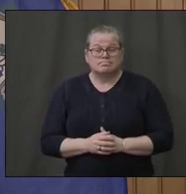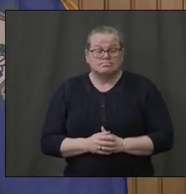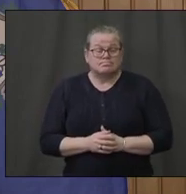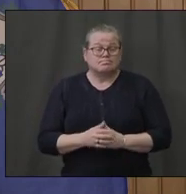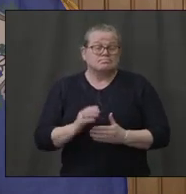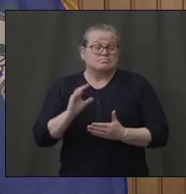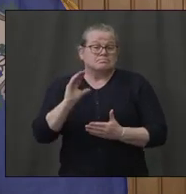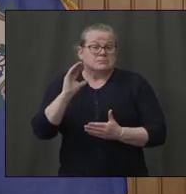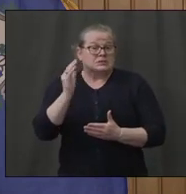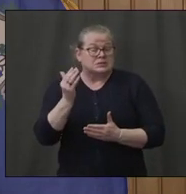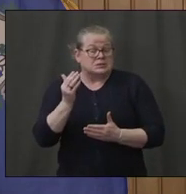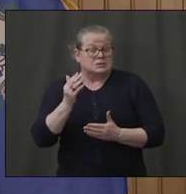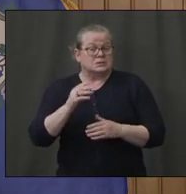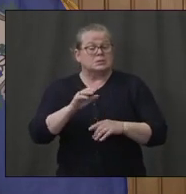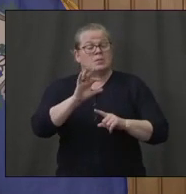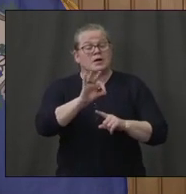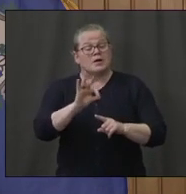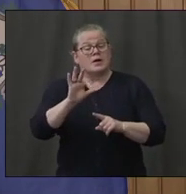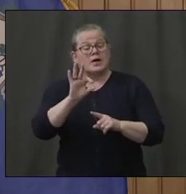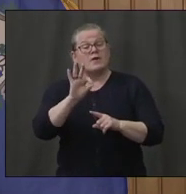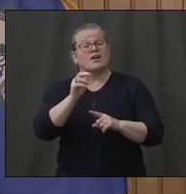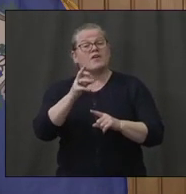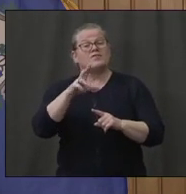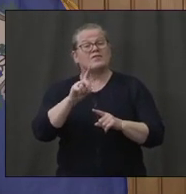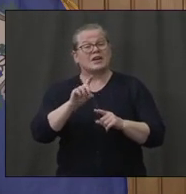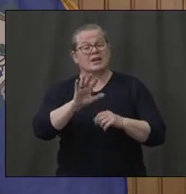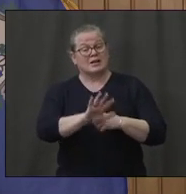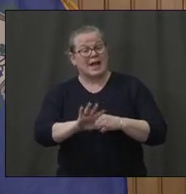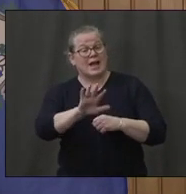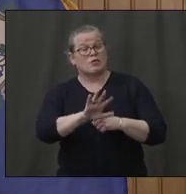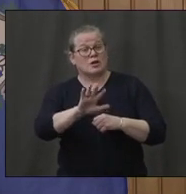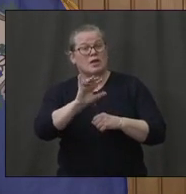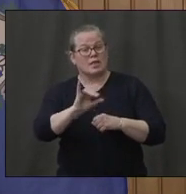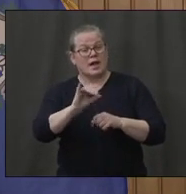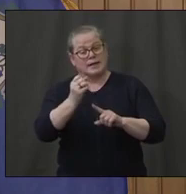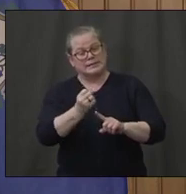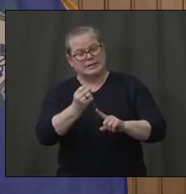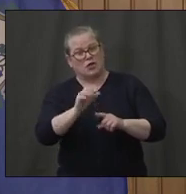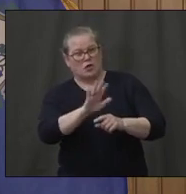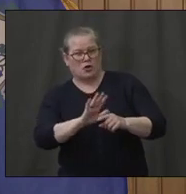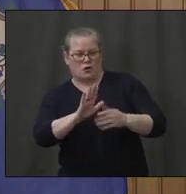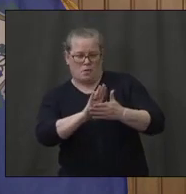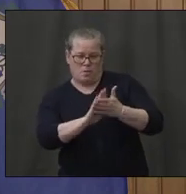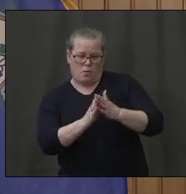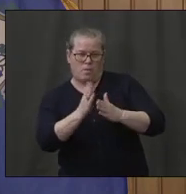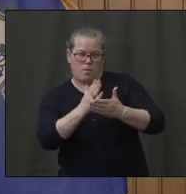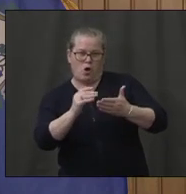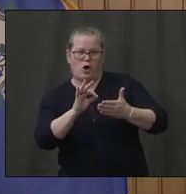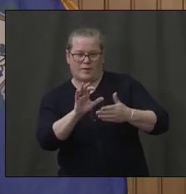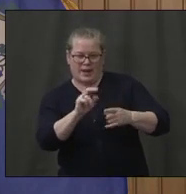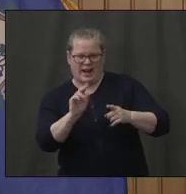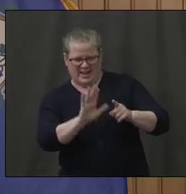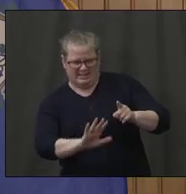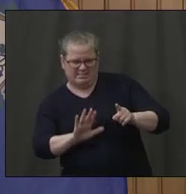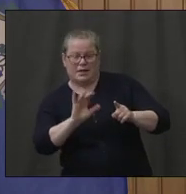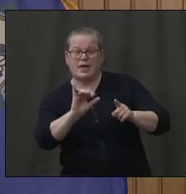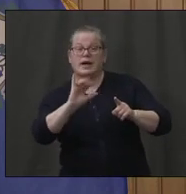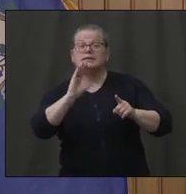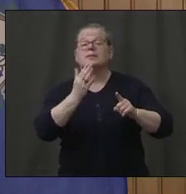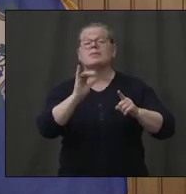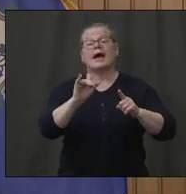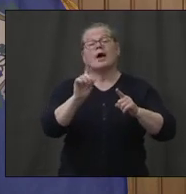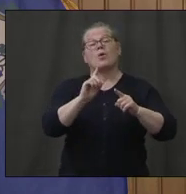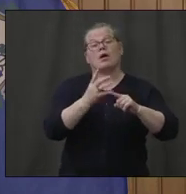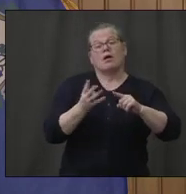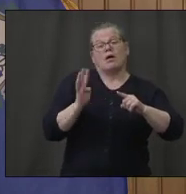part of Fairfield County, the places that were first hit with COVID, the places that have maybe the longest experience with social distancing, there's been